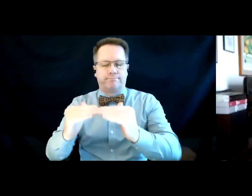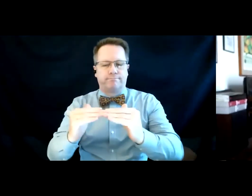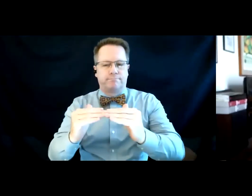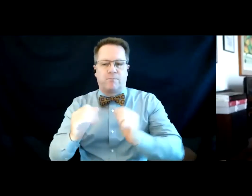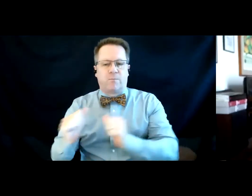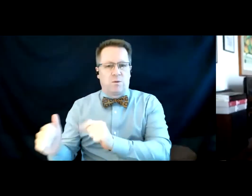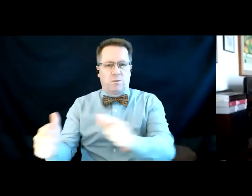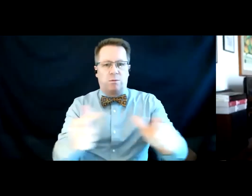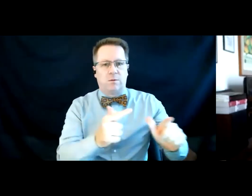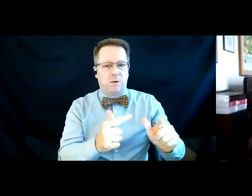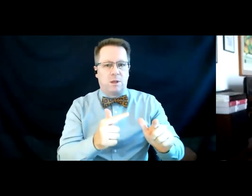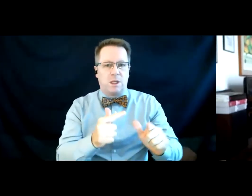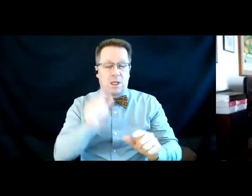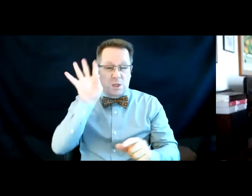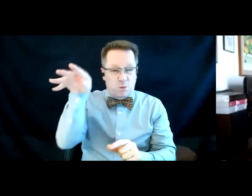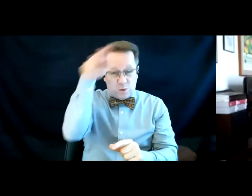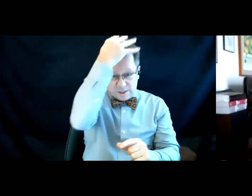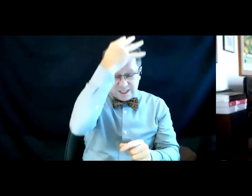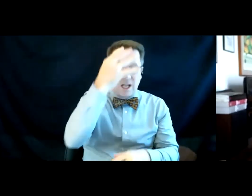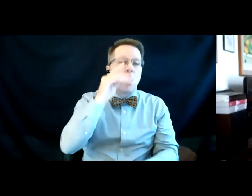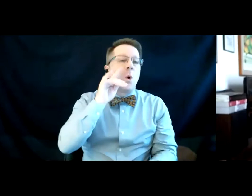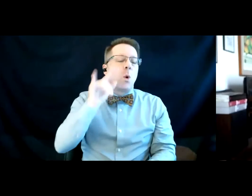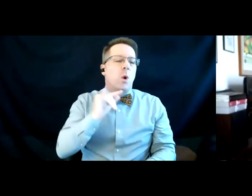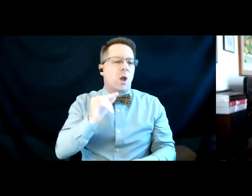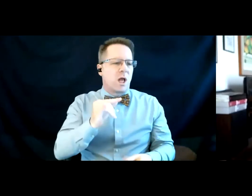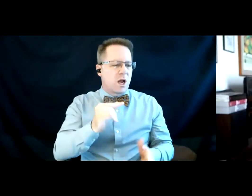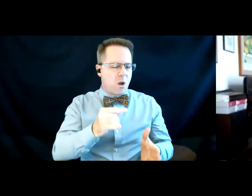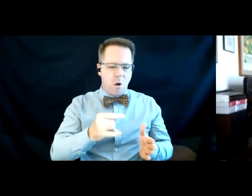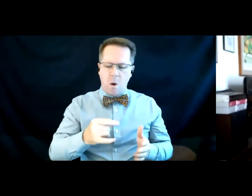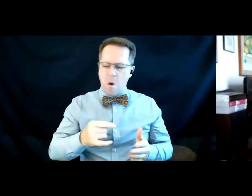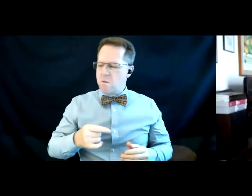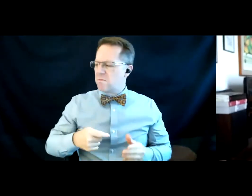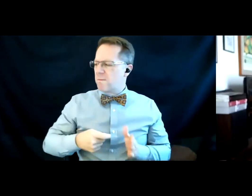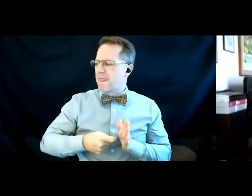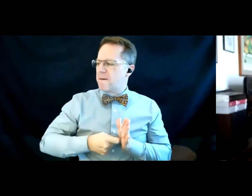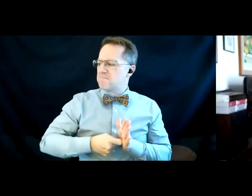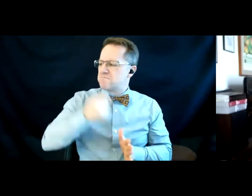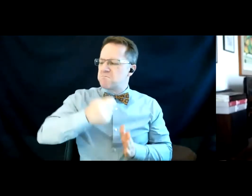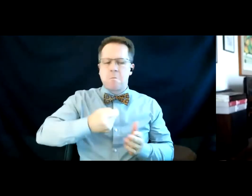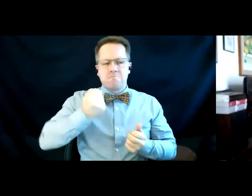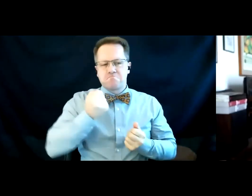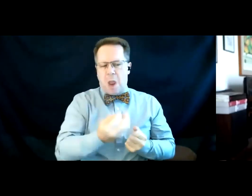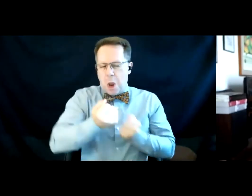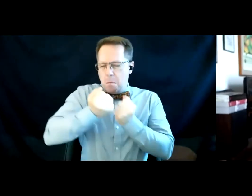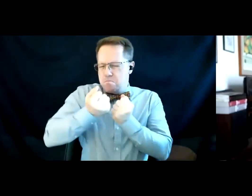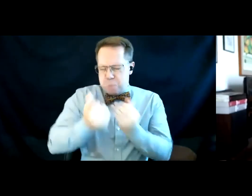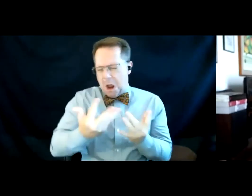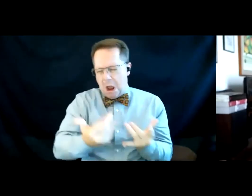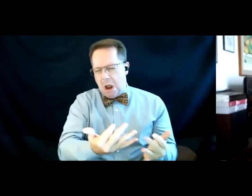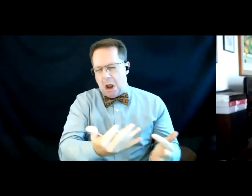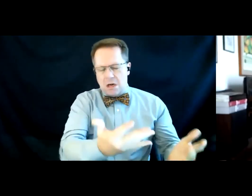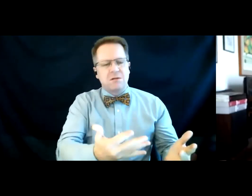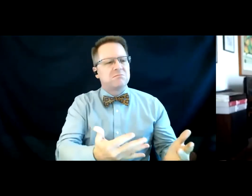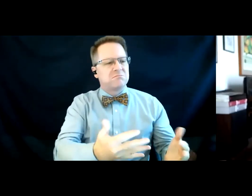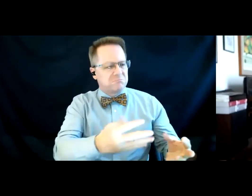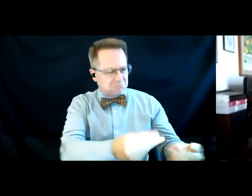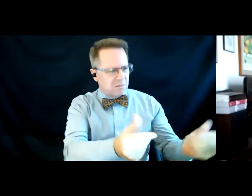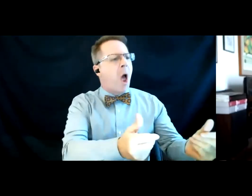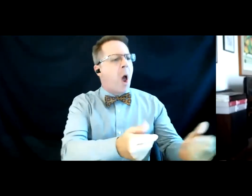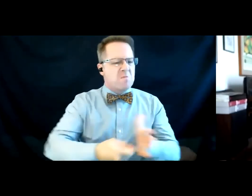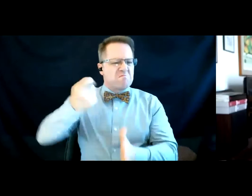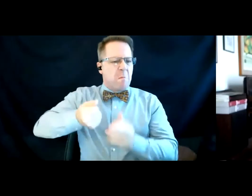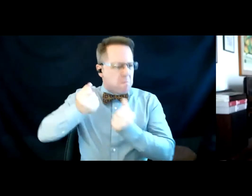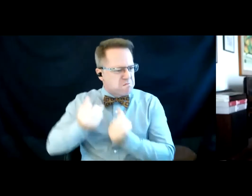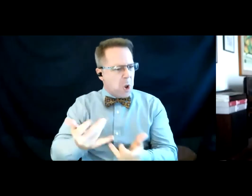something like an arsonist, setting a lot of new fires all around the country. But once he's out of the office, the work is